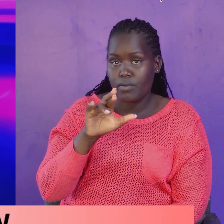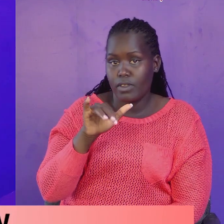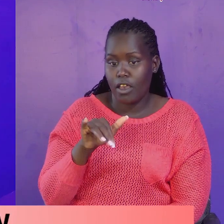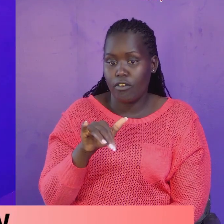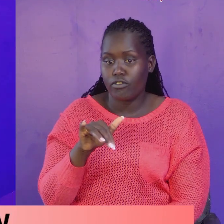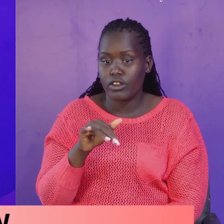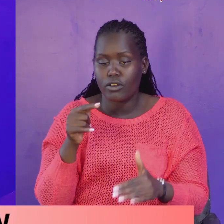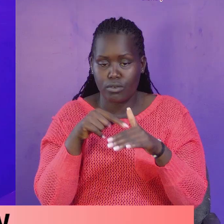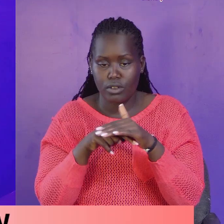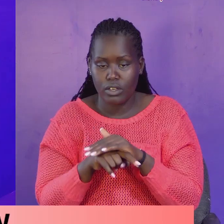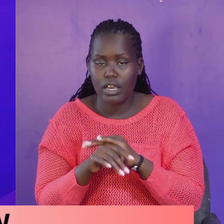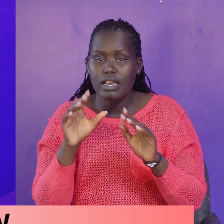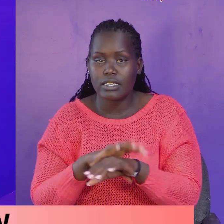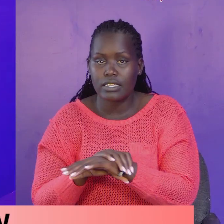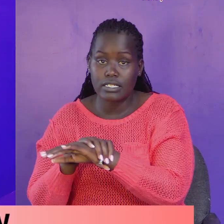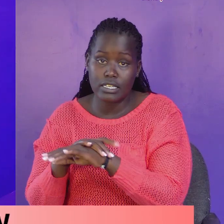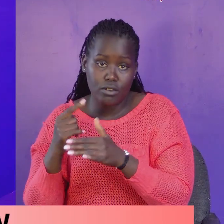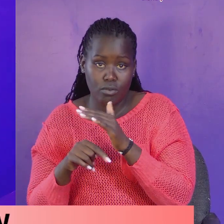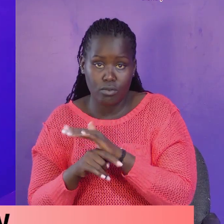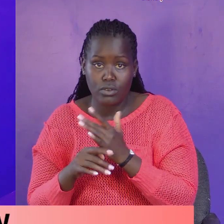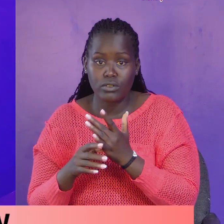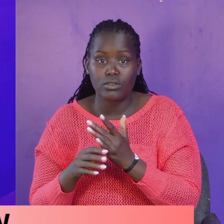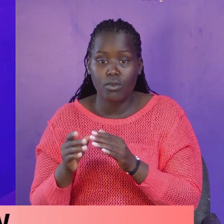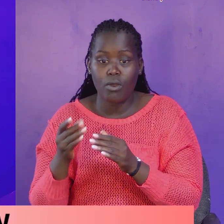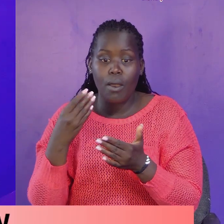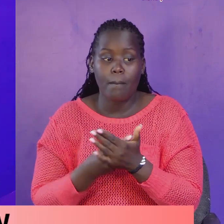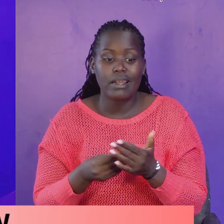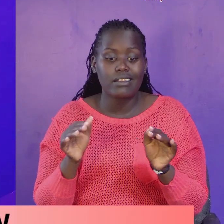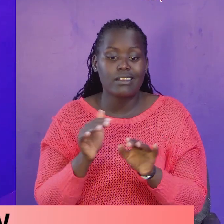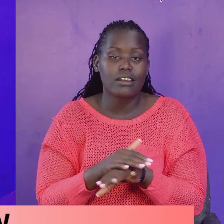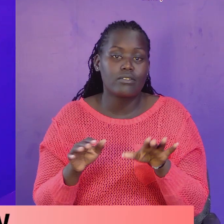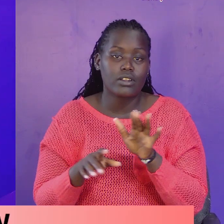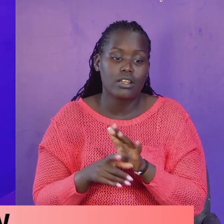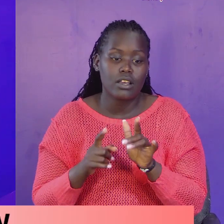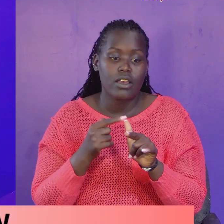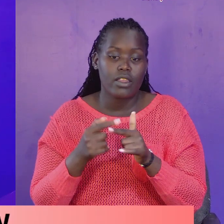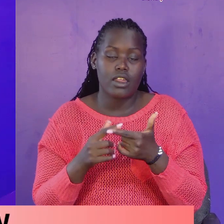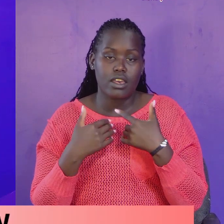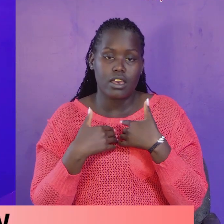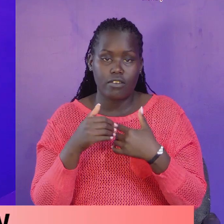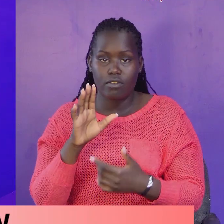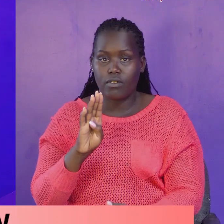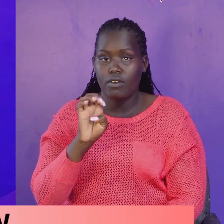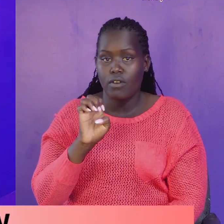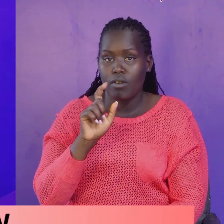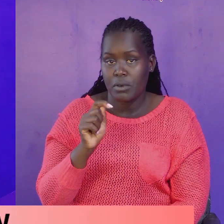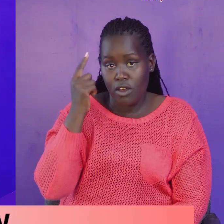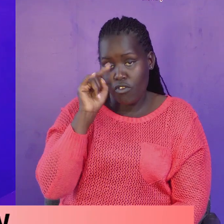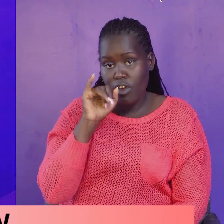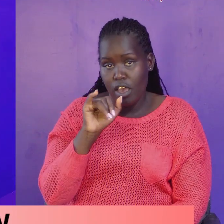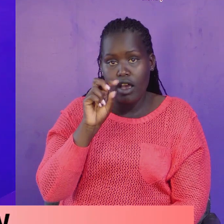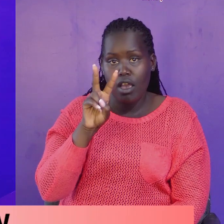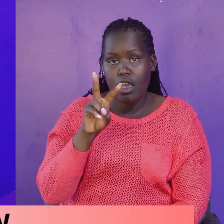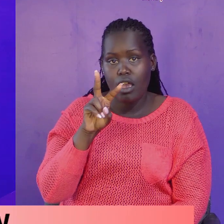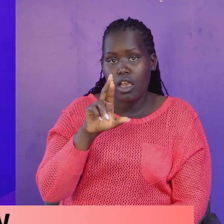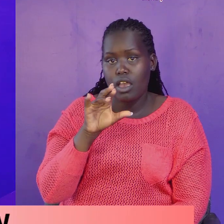money, take your expenditure money and everything, and place a bet on Ivory Coast. Because I cannot